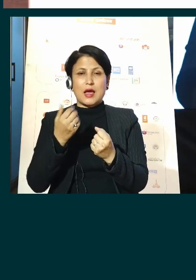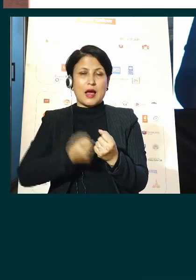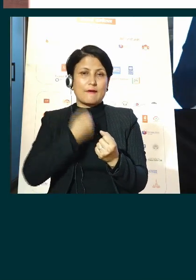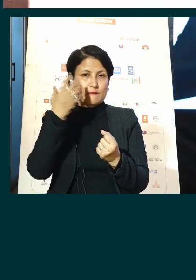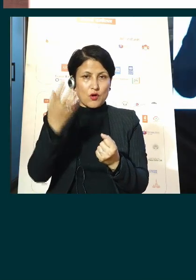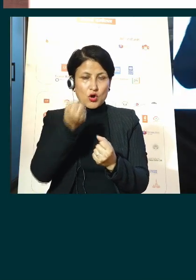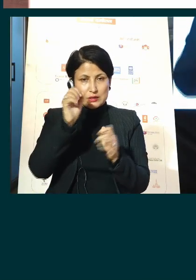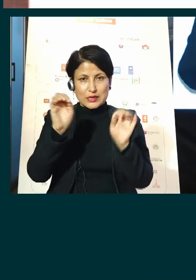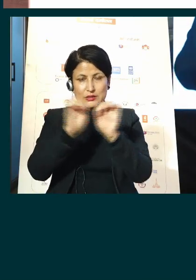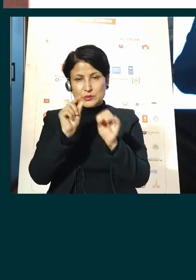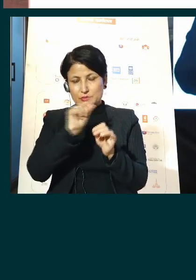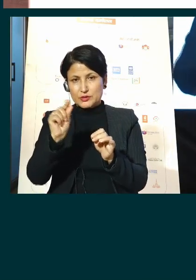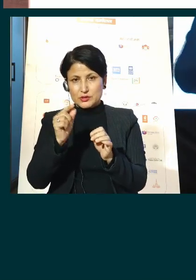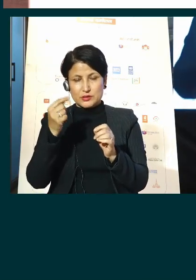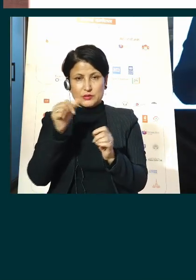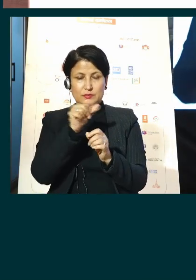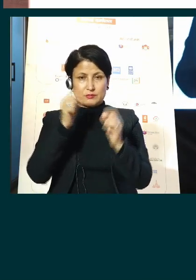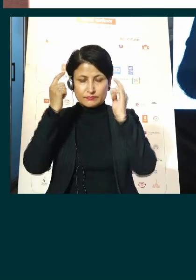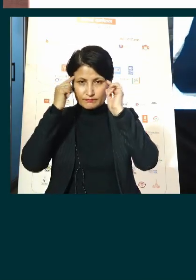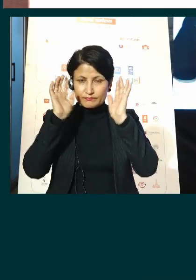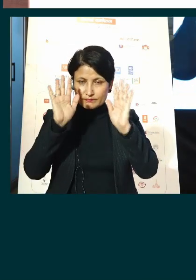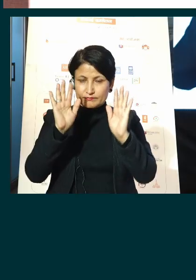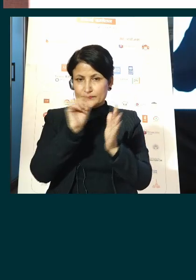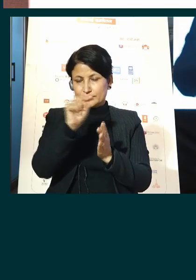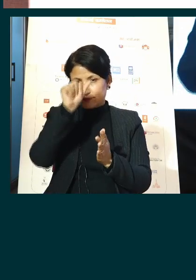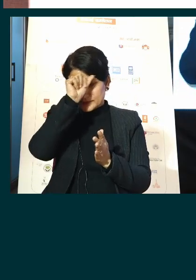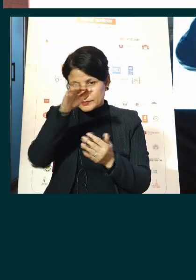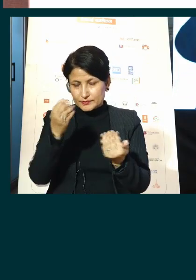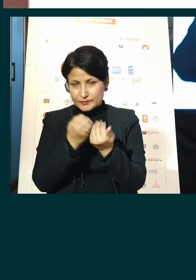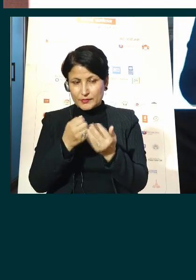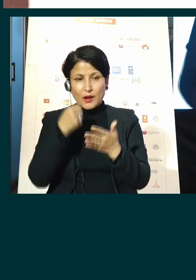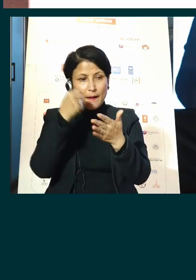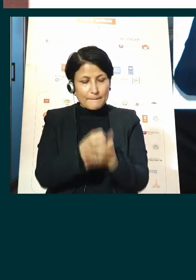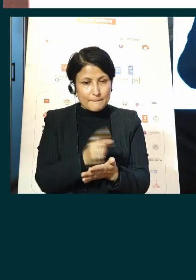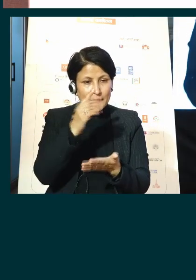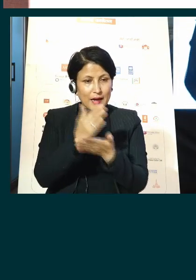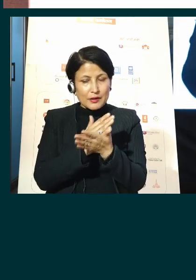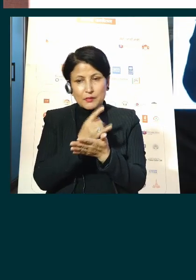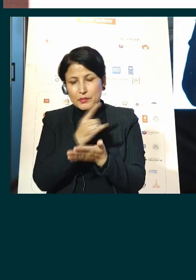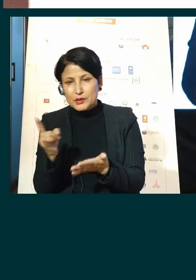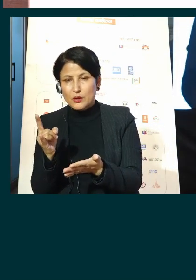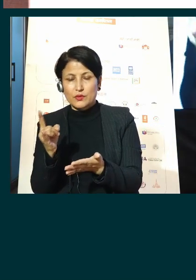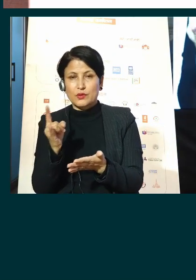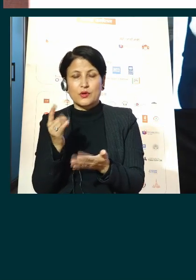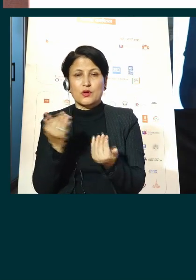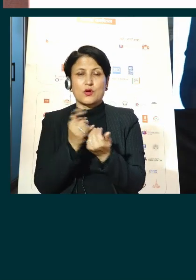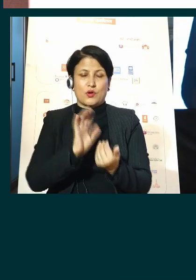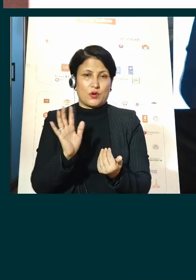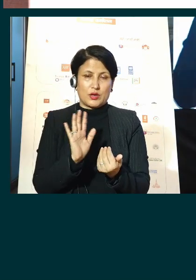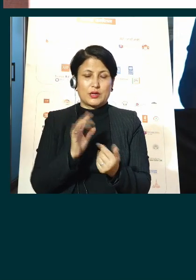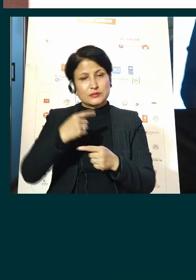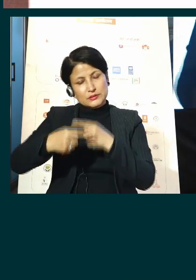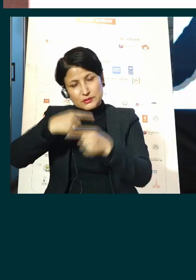kind of coming in and providing a one-time education. It's this whole environment, kind of complex environment in which women are